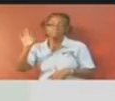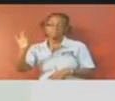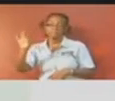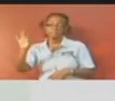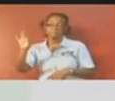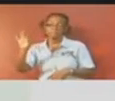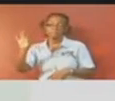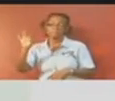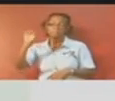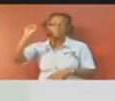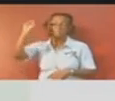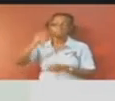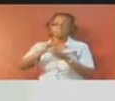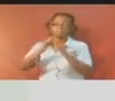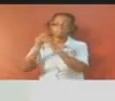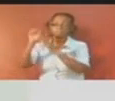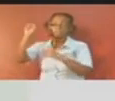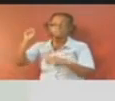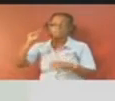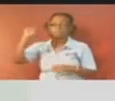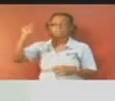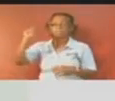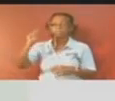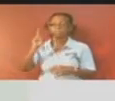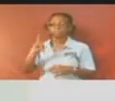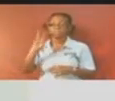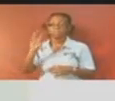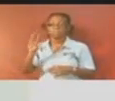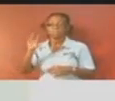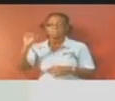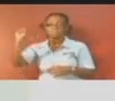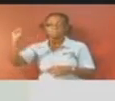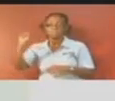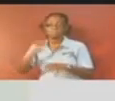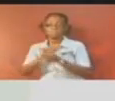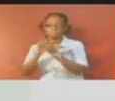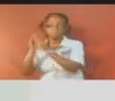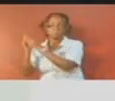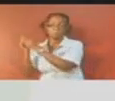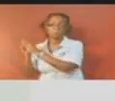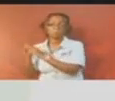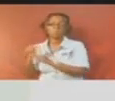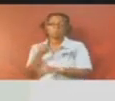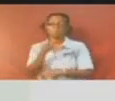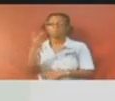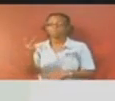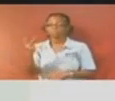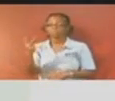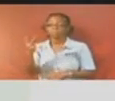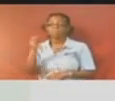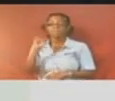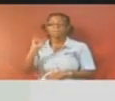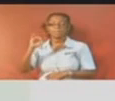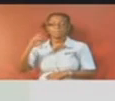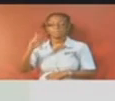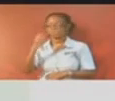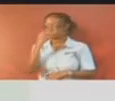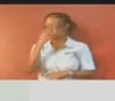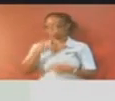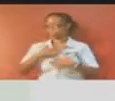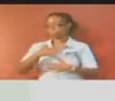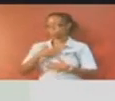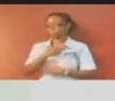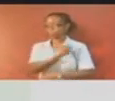Regional Hospital 26, and Scarborough General Hospital, 2 ICU patients. Now, I'd like to stress